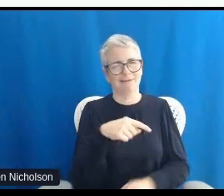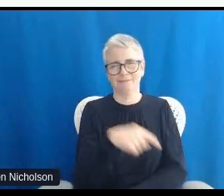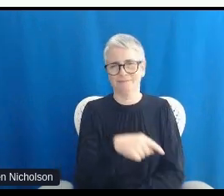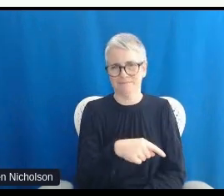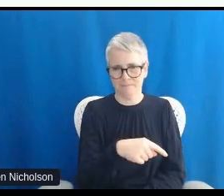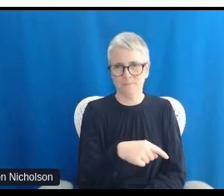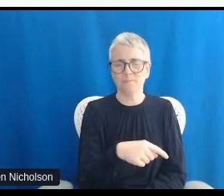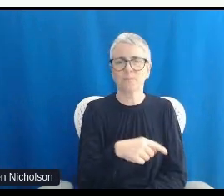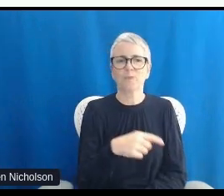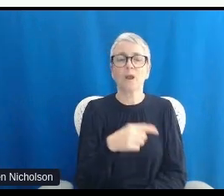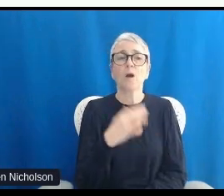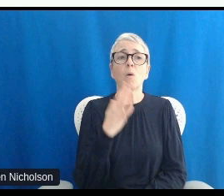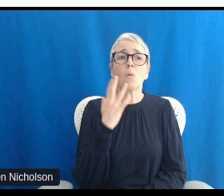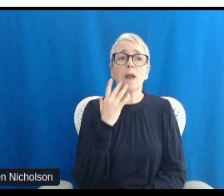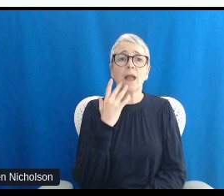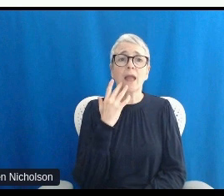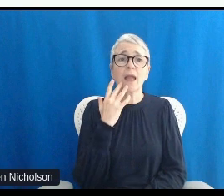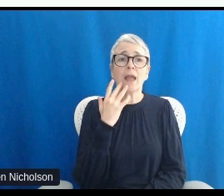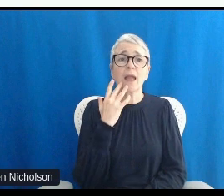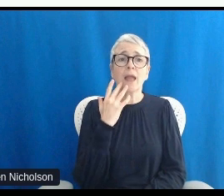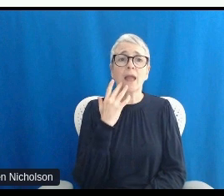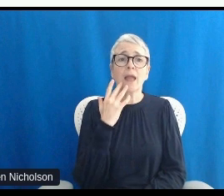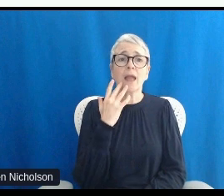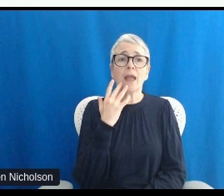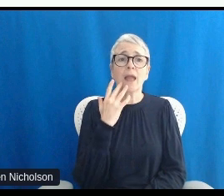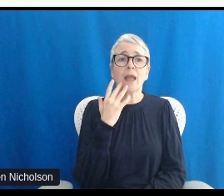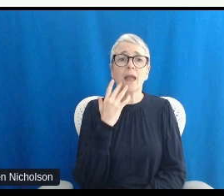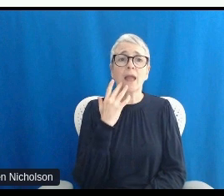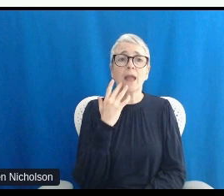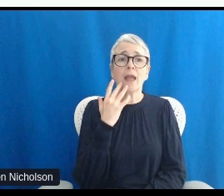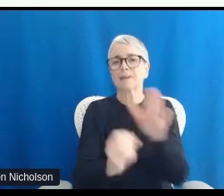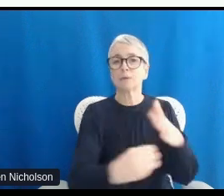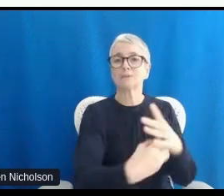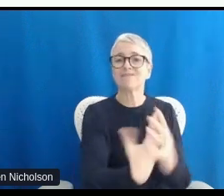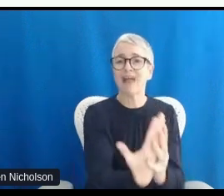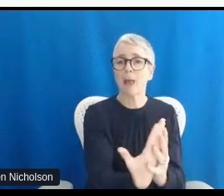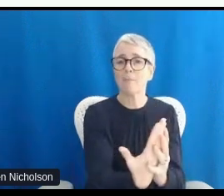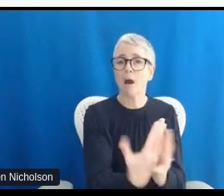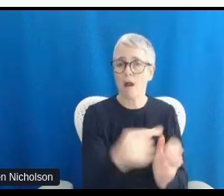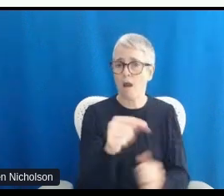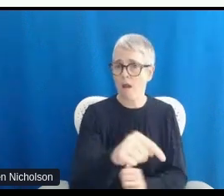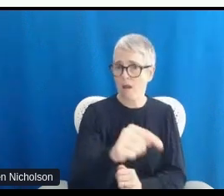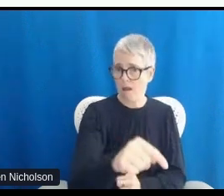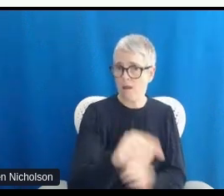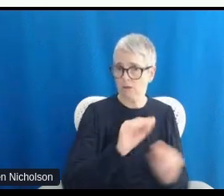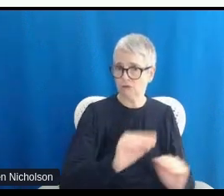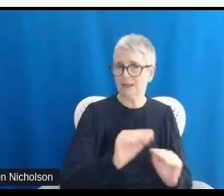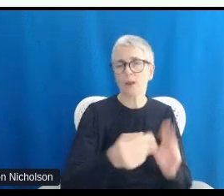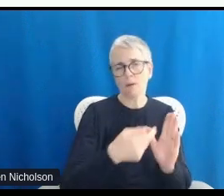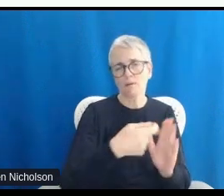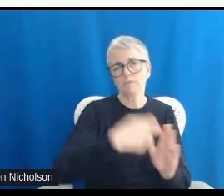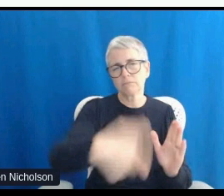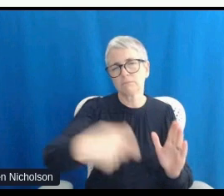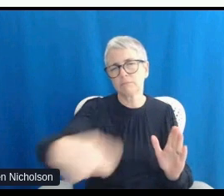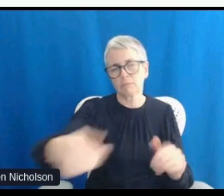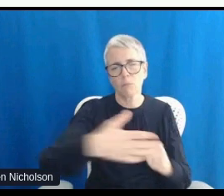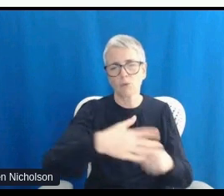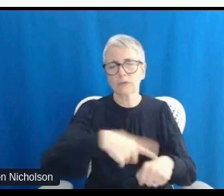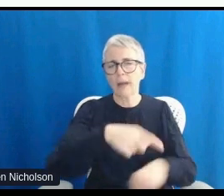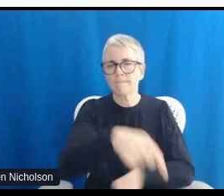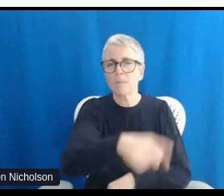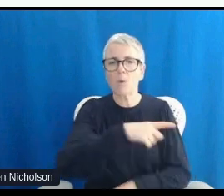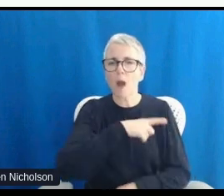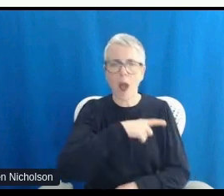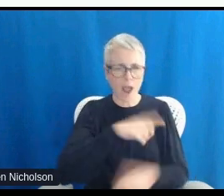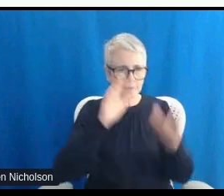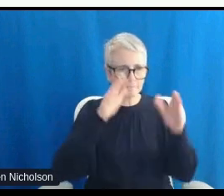Then when we look at developer training, for example, we go in, it's a longer course and it goes into the